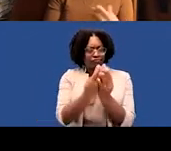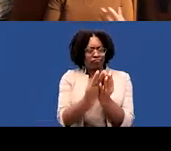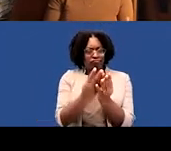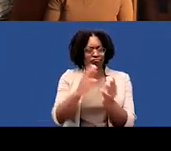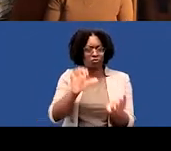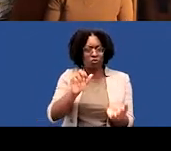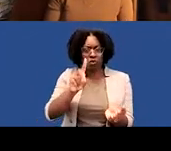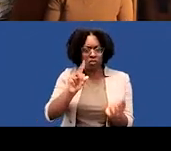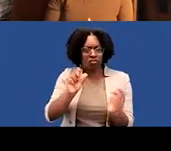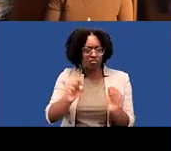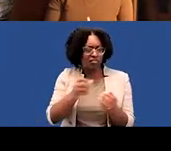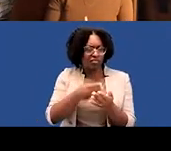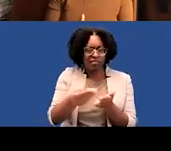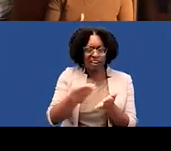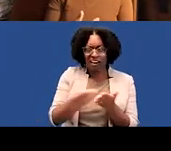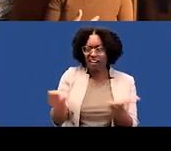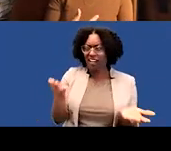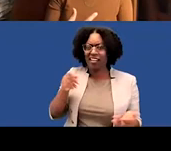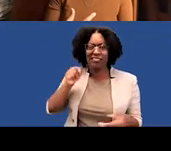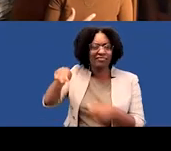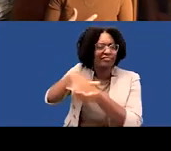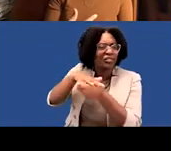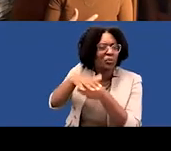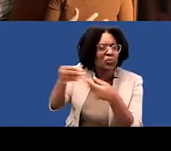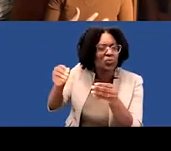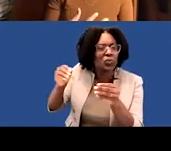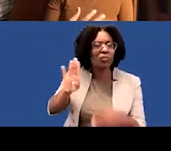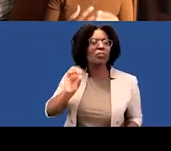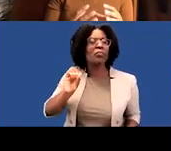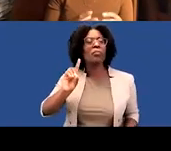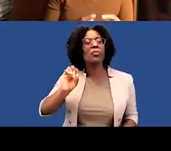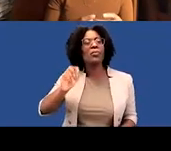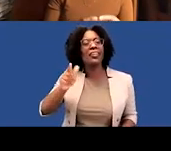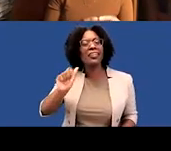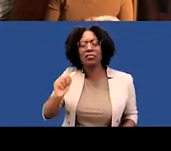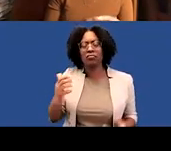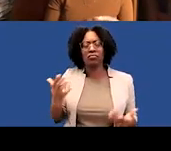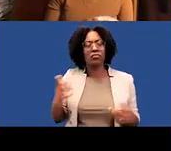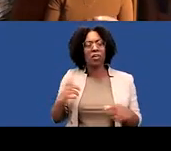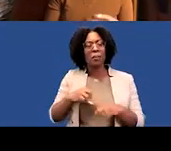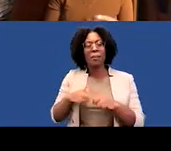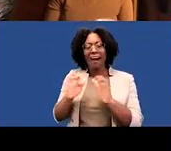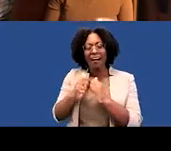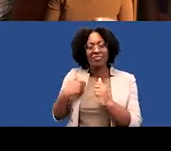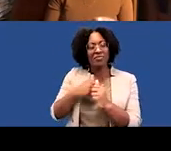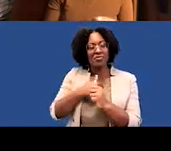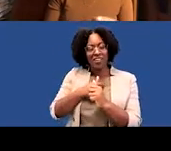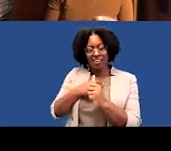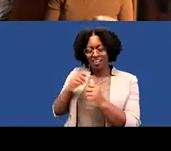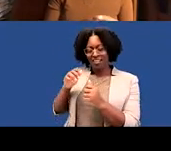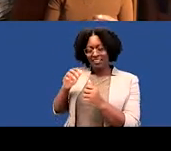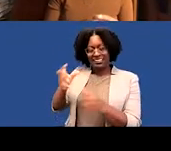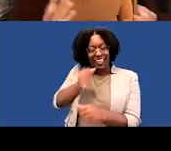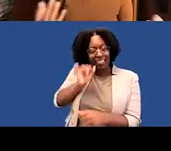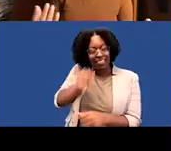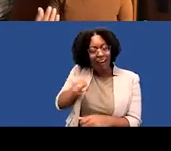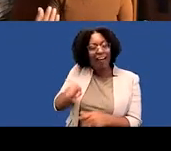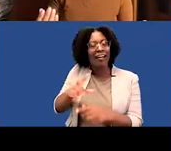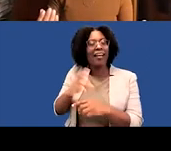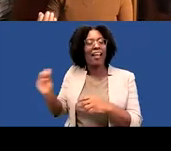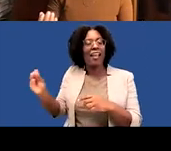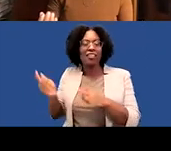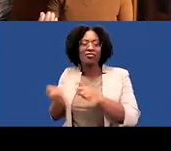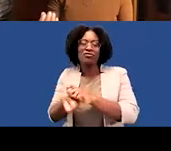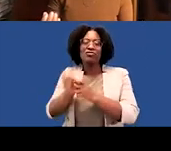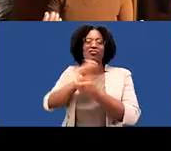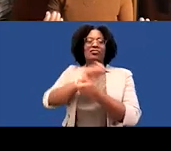its everydayness and the way that we can transform this very simple thing that you might see in more places than